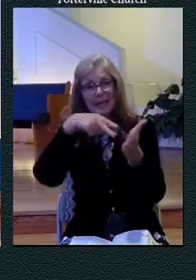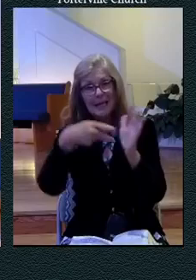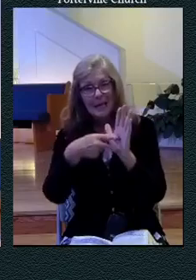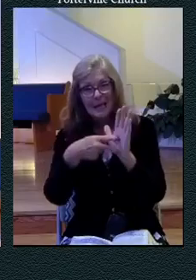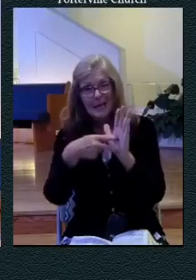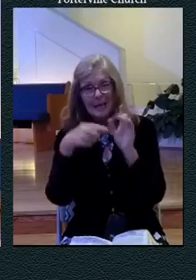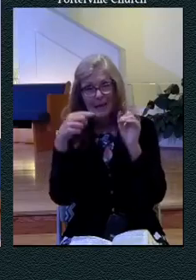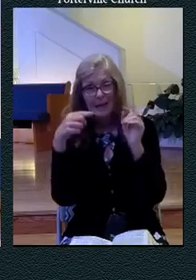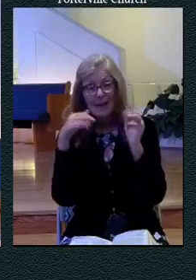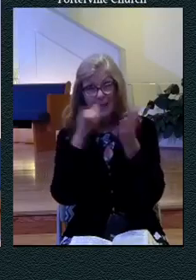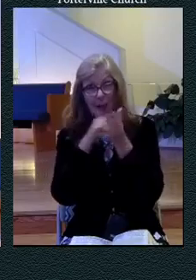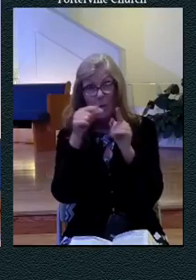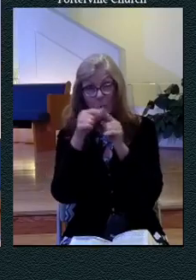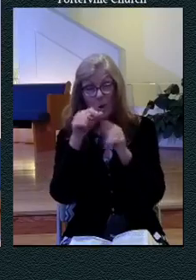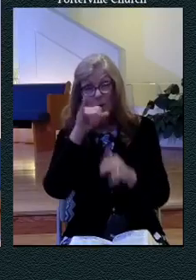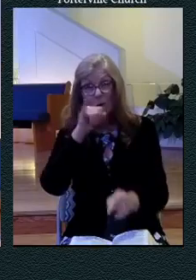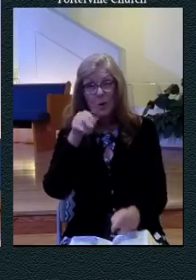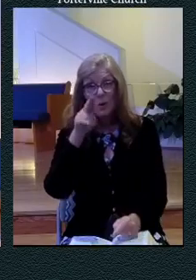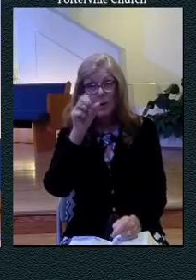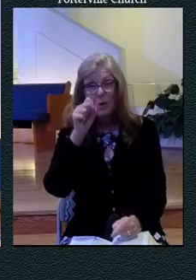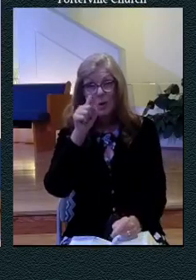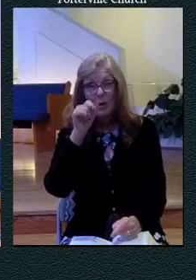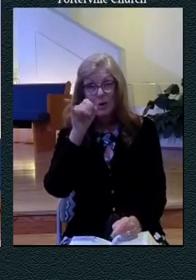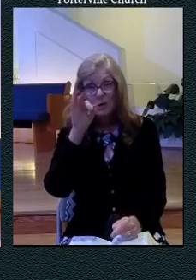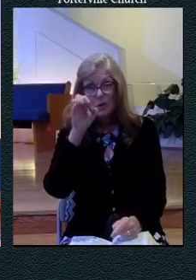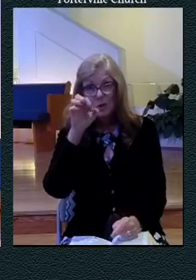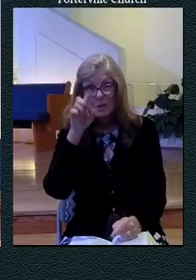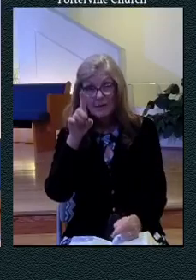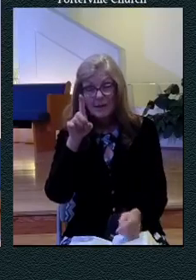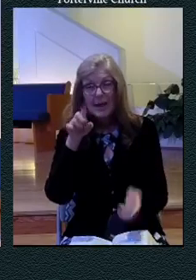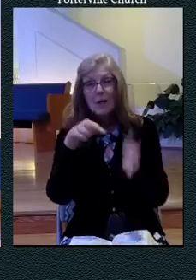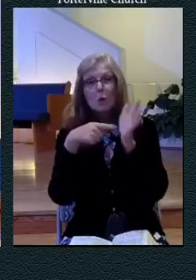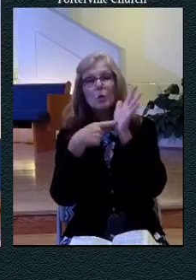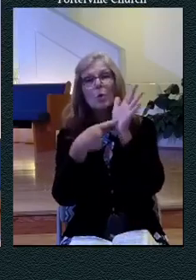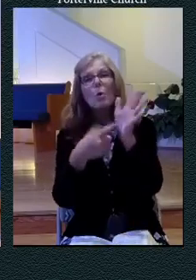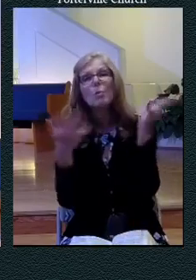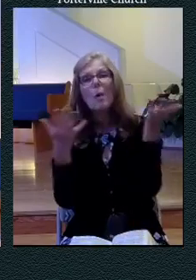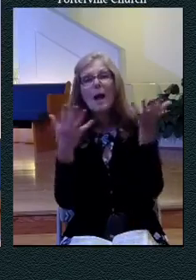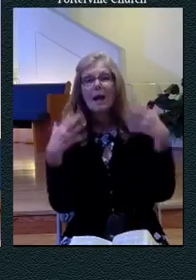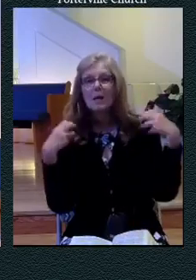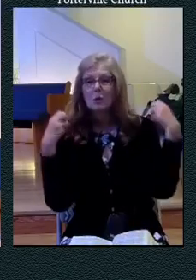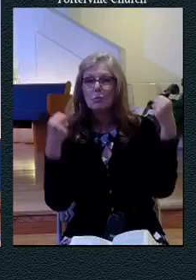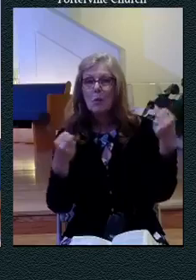very foundation of a strong Christian life.